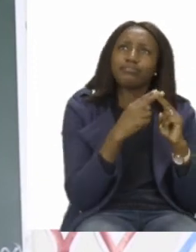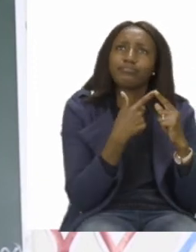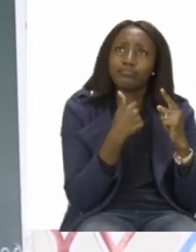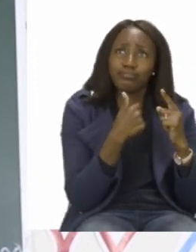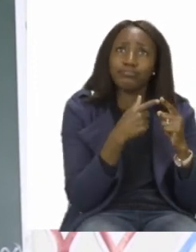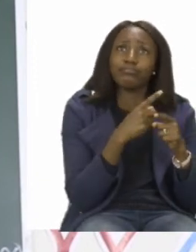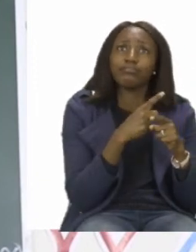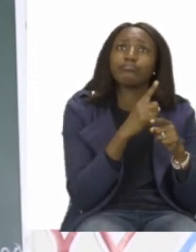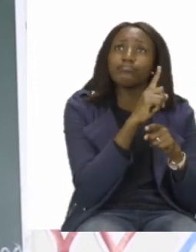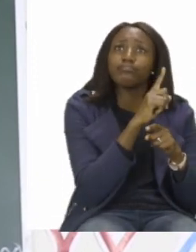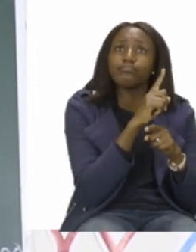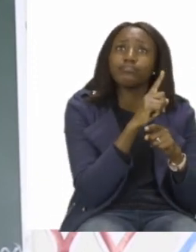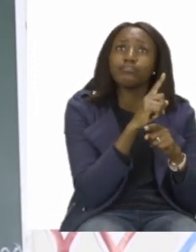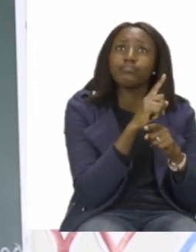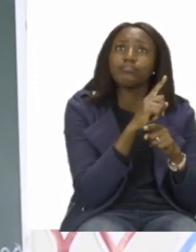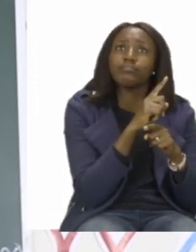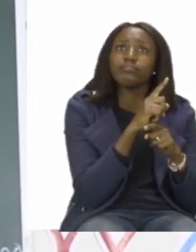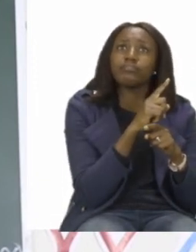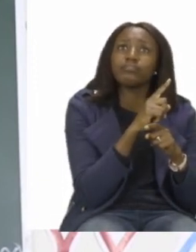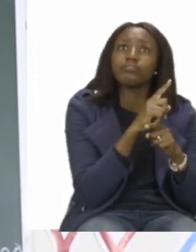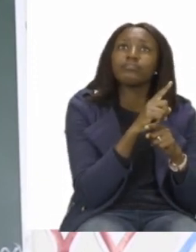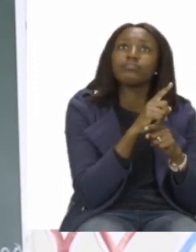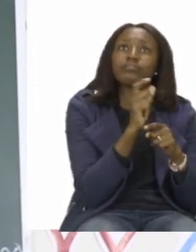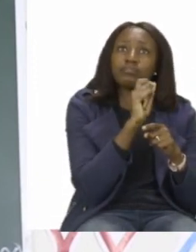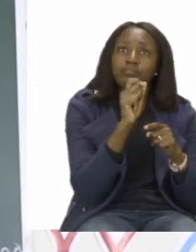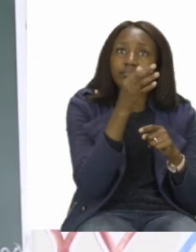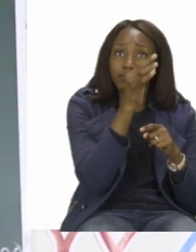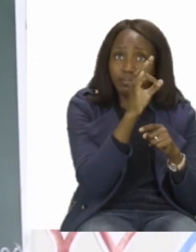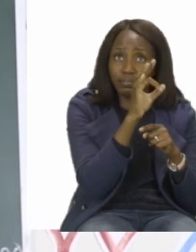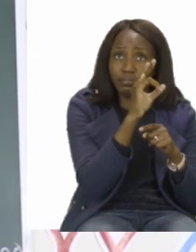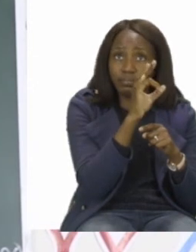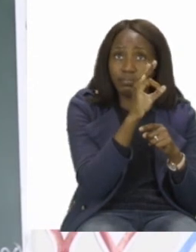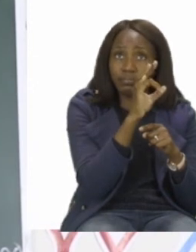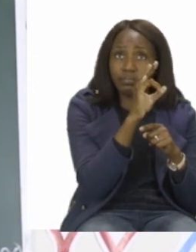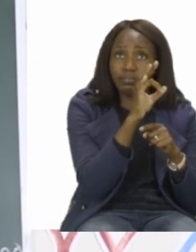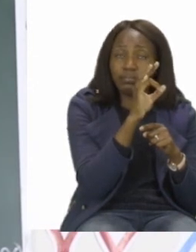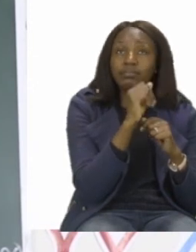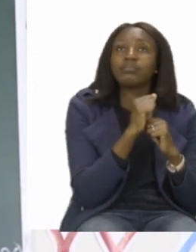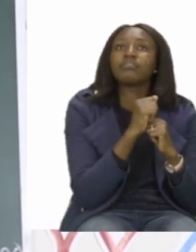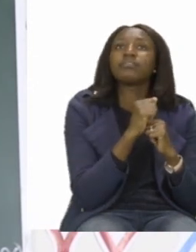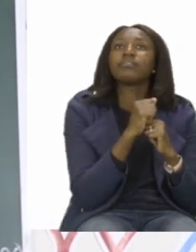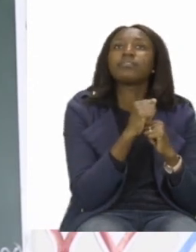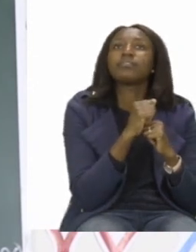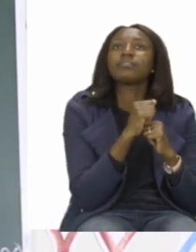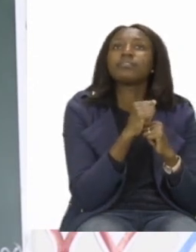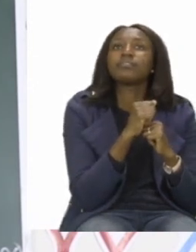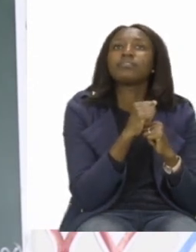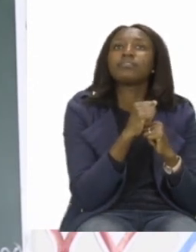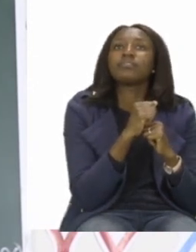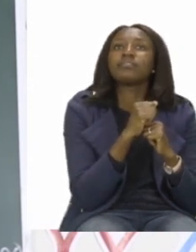number 1. So we take the number 1 and we put it there. So now we have